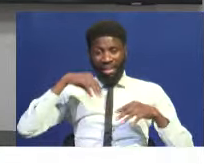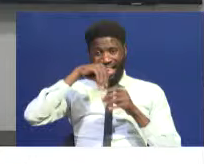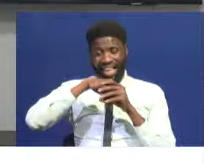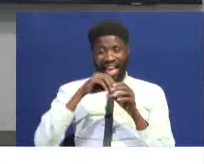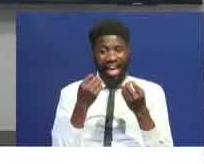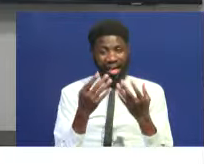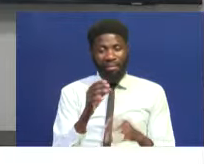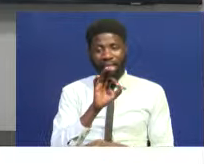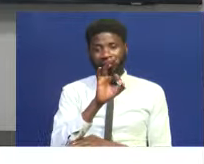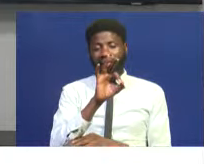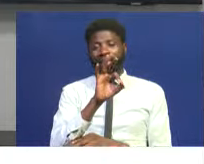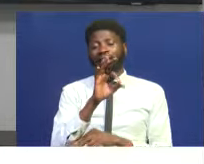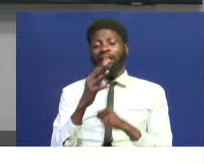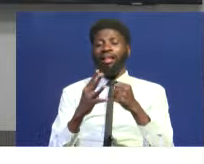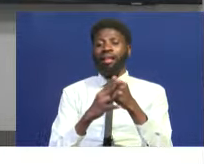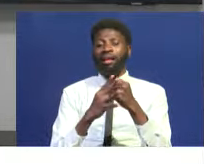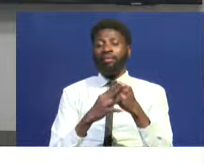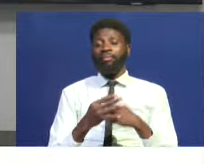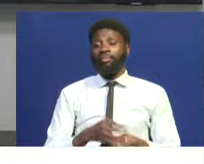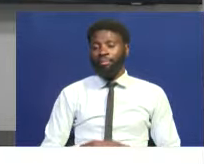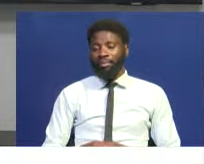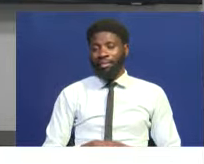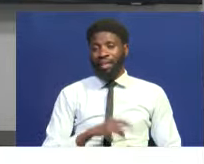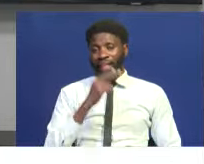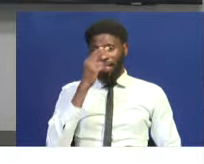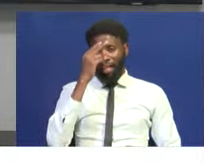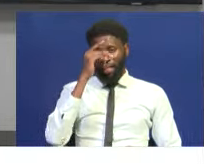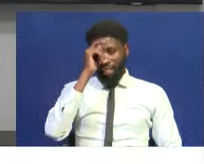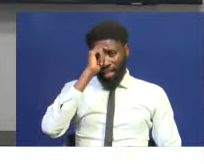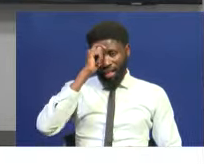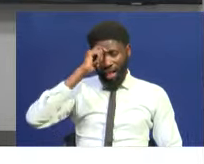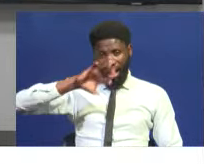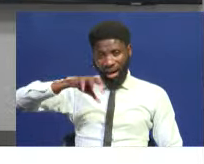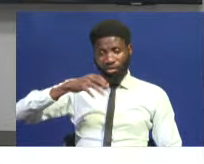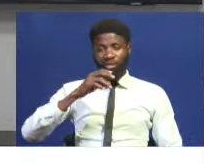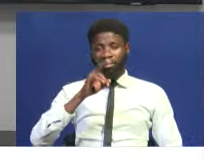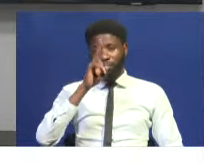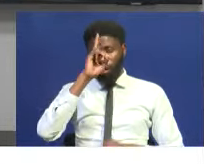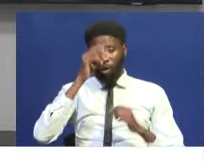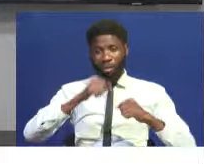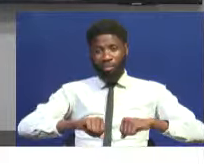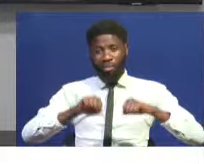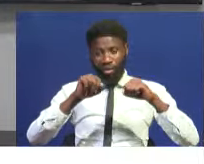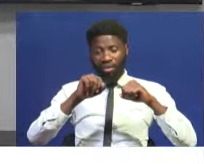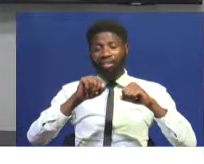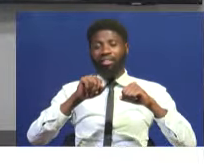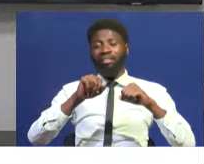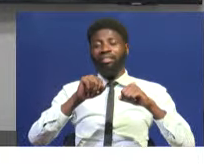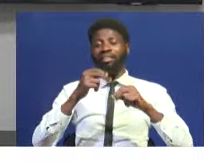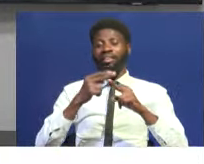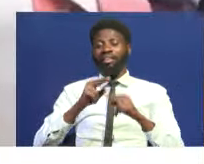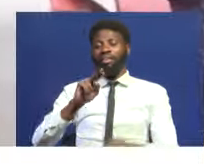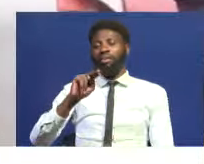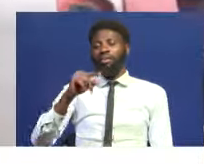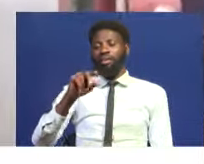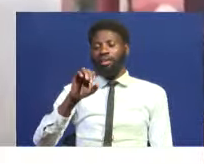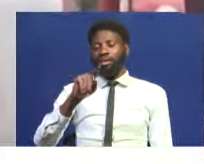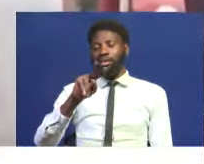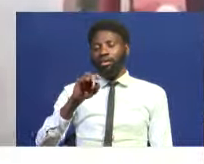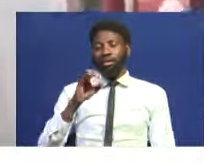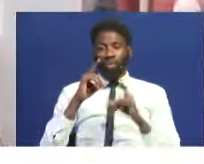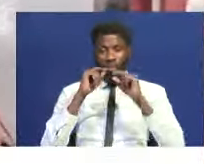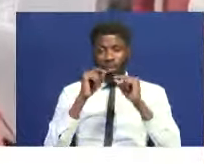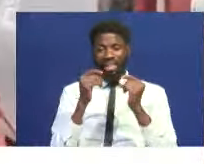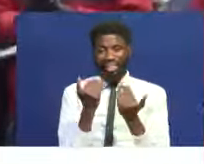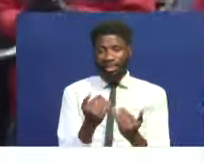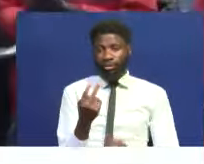board. Taraka Nithi County Police Commander Zakias Nyenov confirmed that two adults and two children died in the accident that